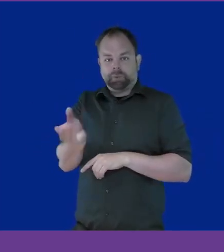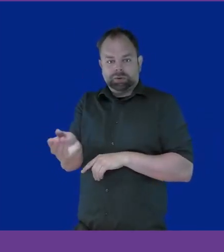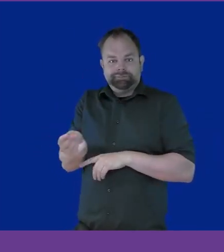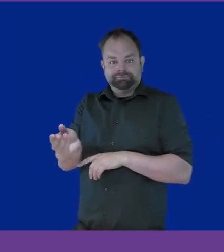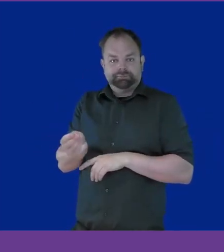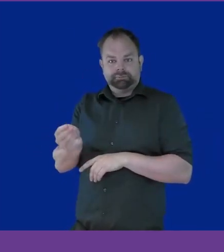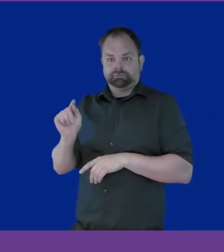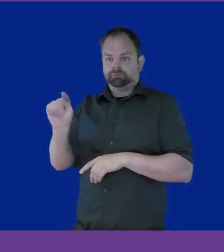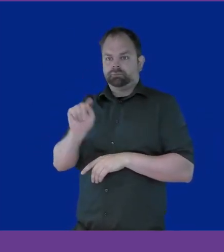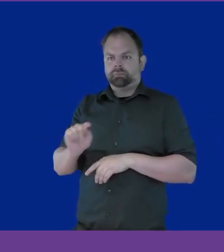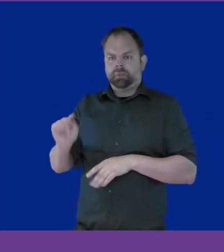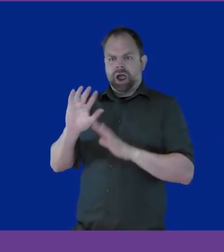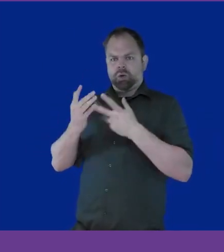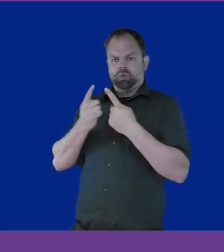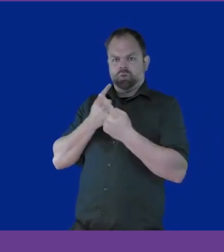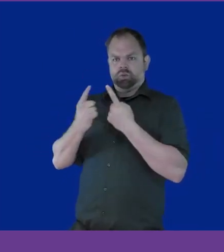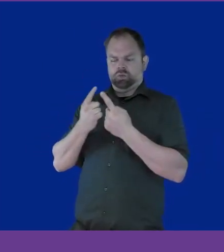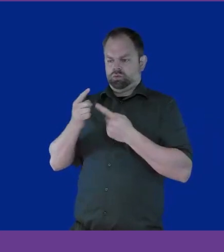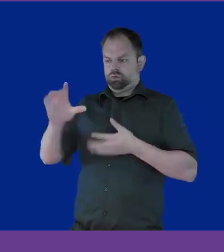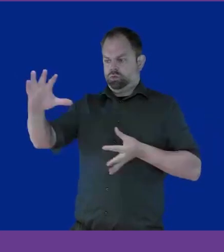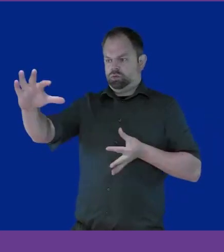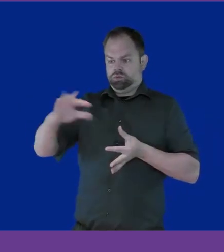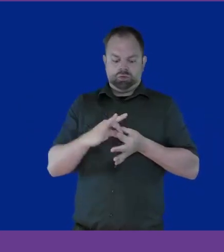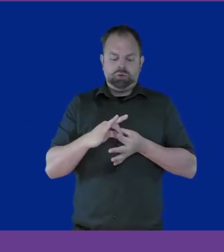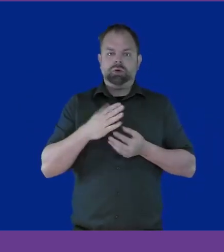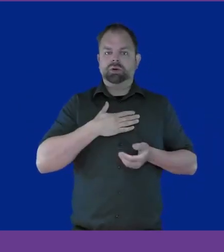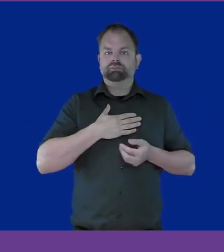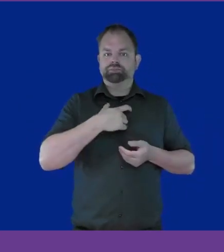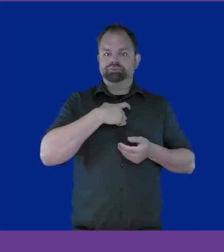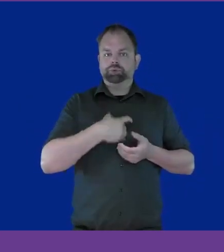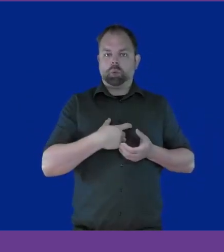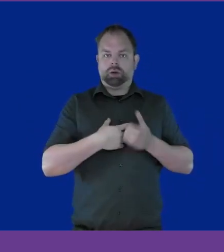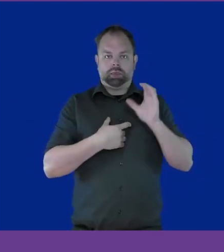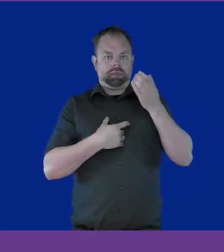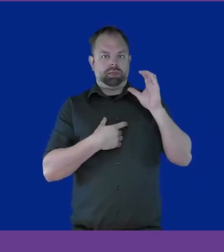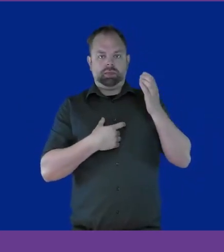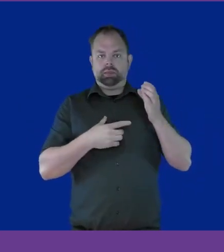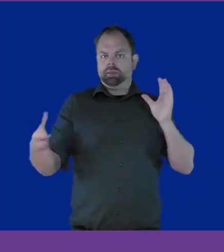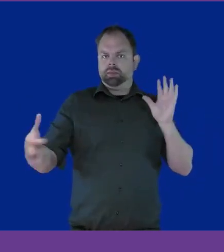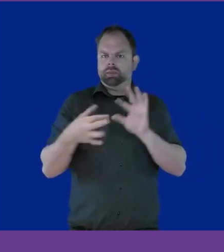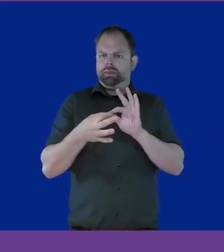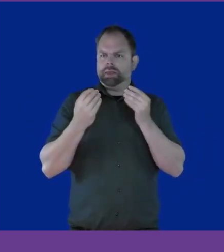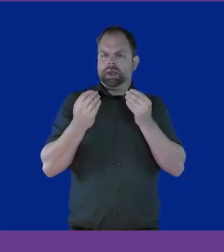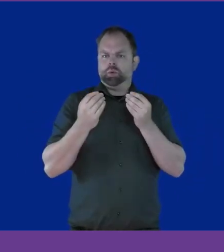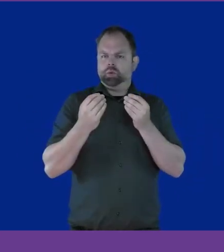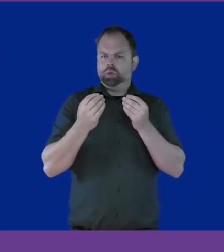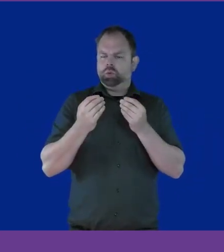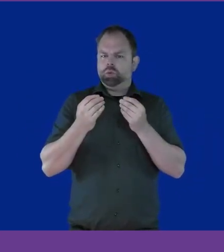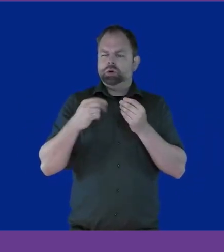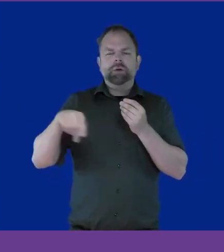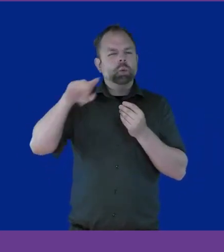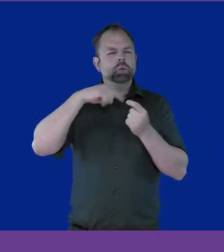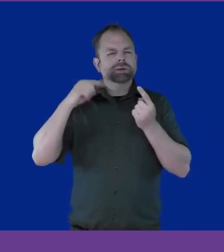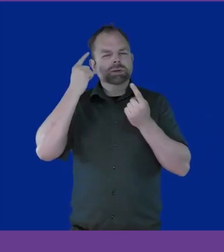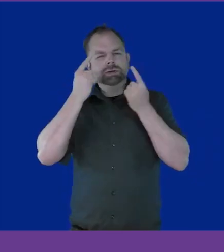want to integrate these activities into one ecosystem, and this we might call in the future still